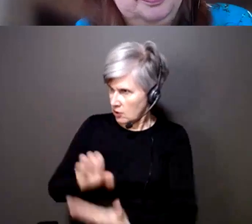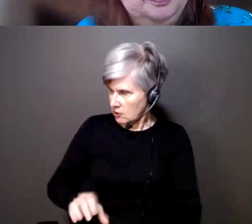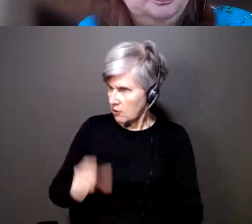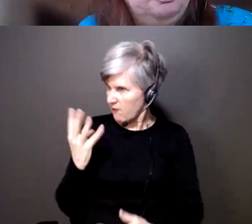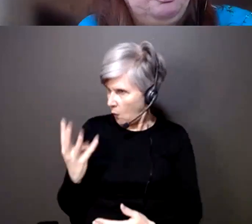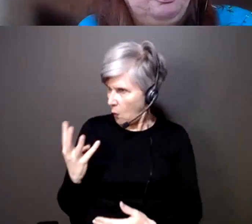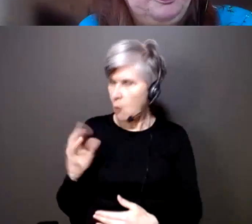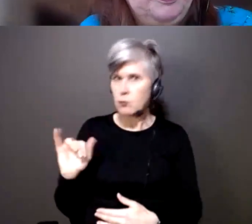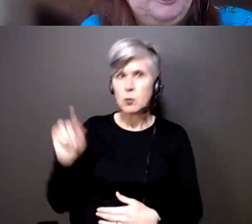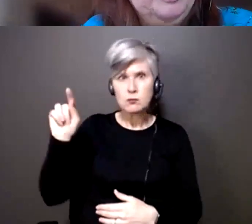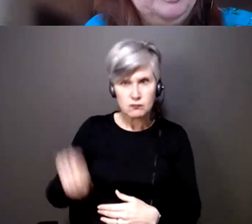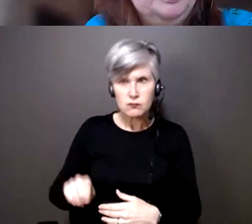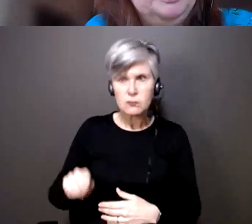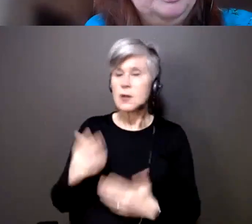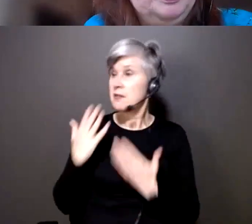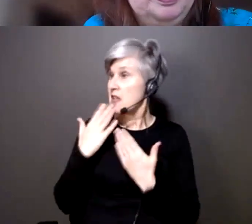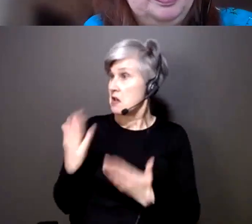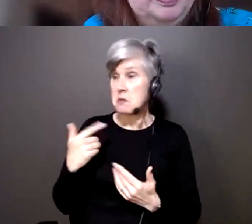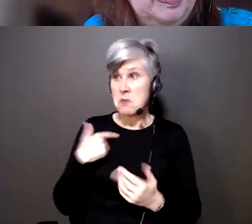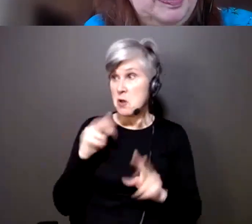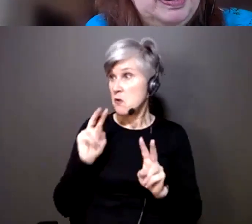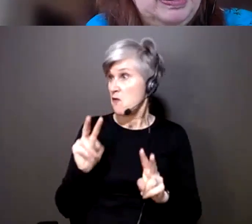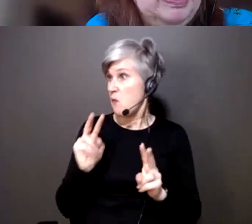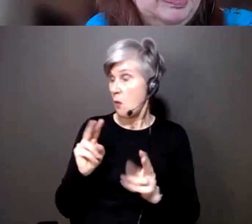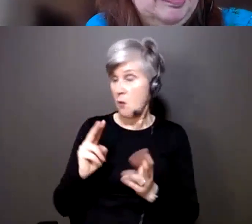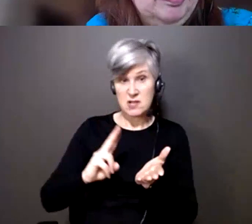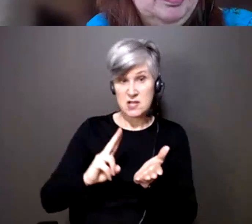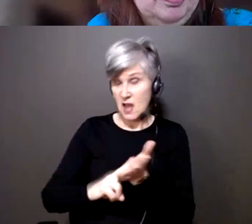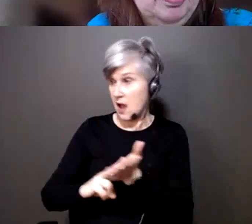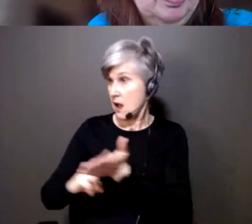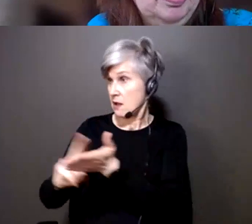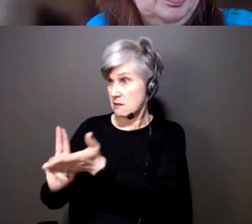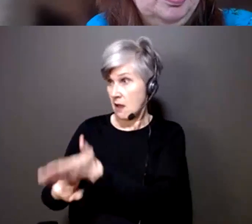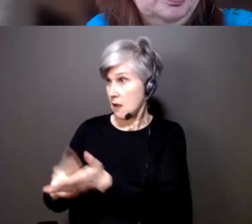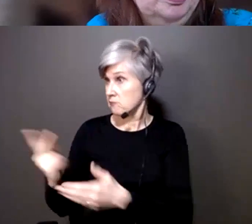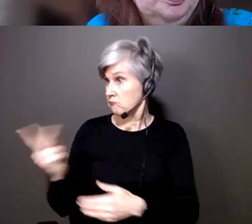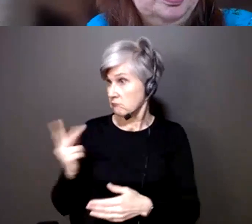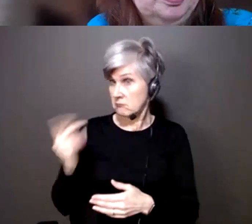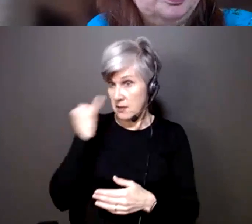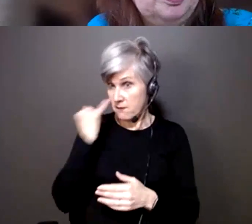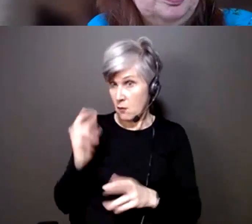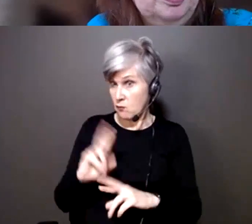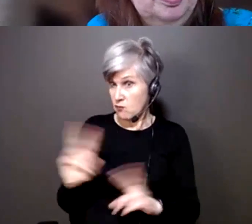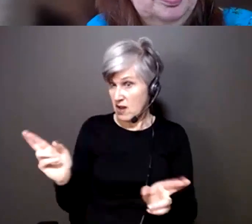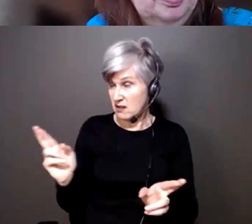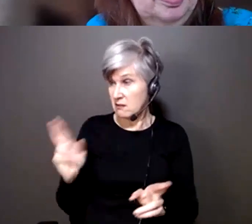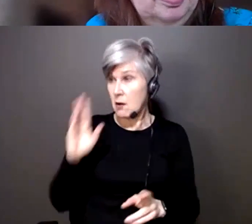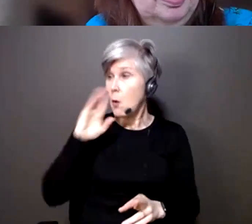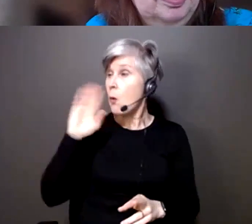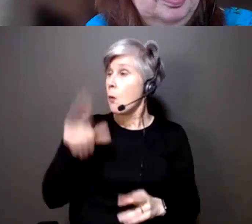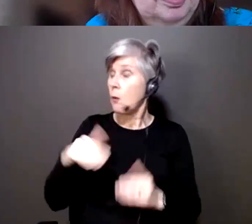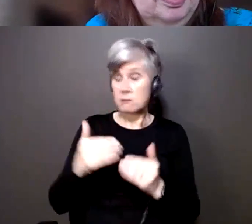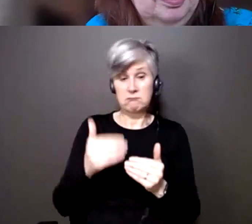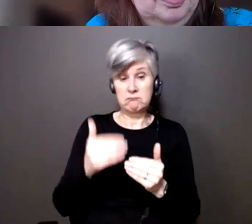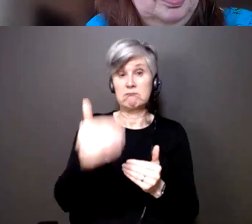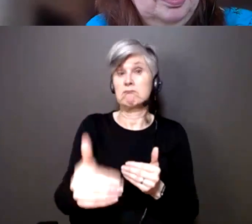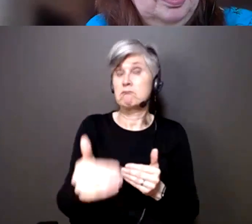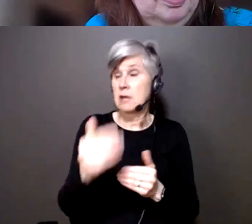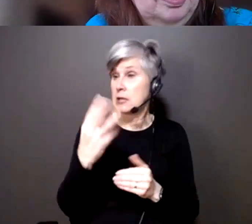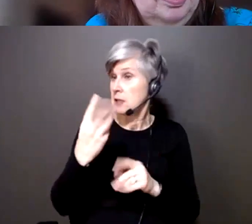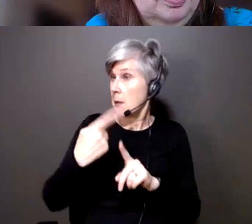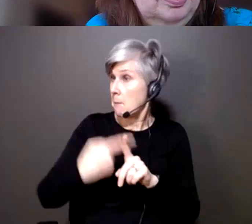receiving and signing it with you when you're ready. And you know, in about 6 months, or if ever circumstances were to change, we